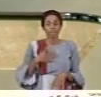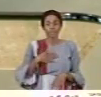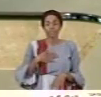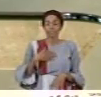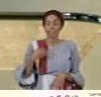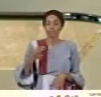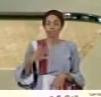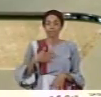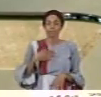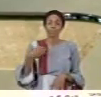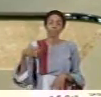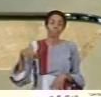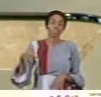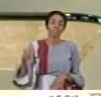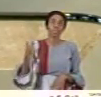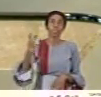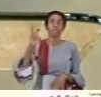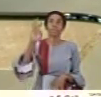along.